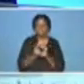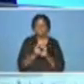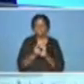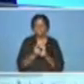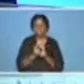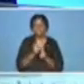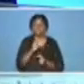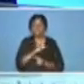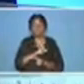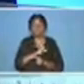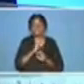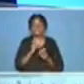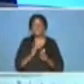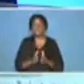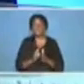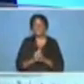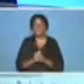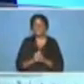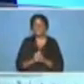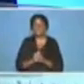next report.